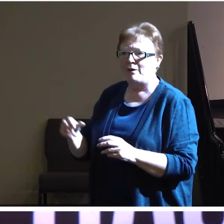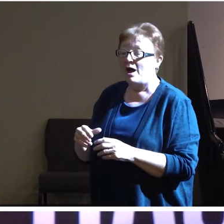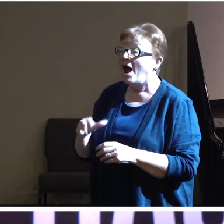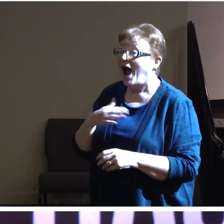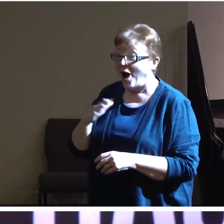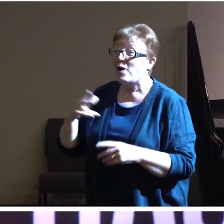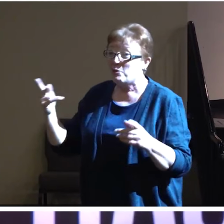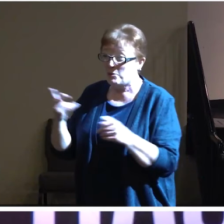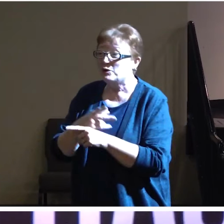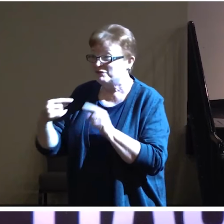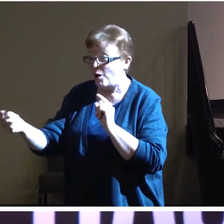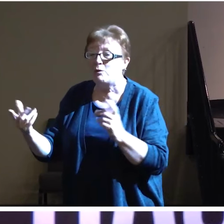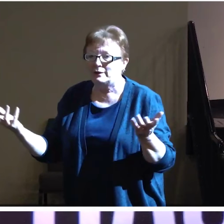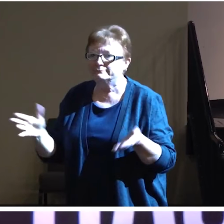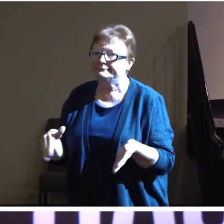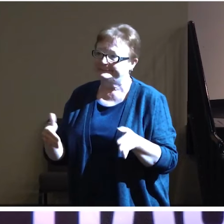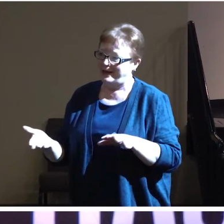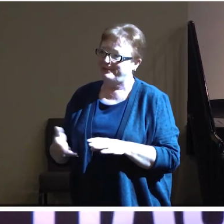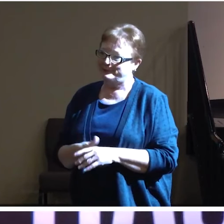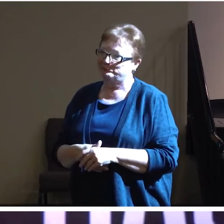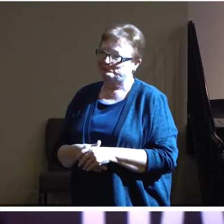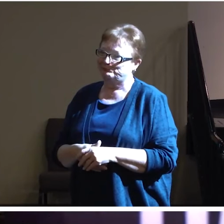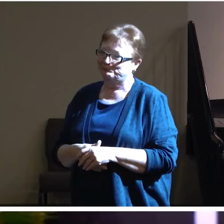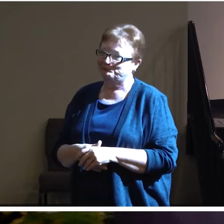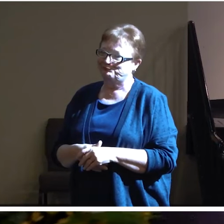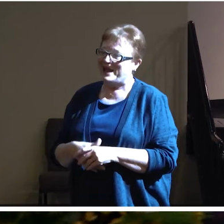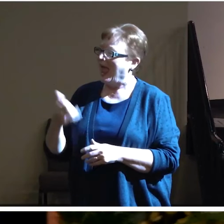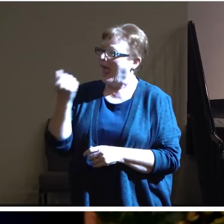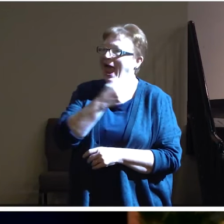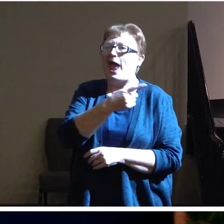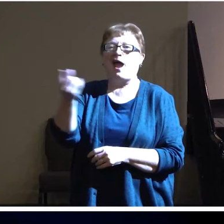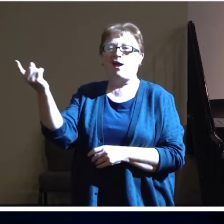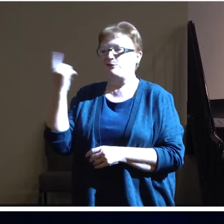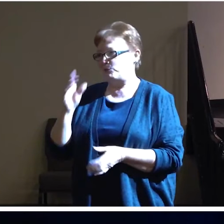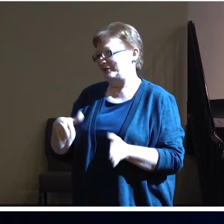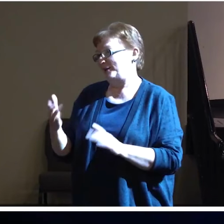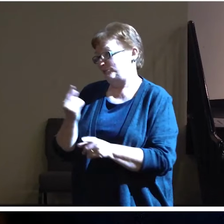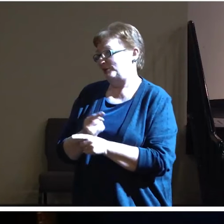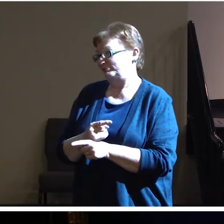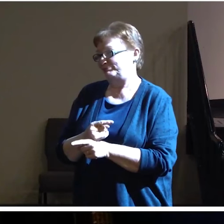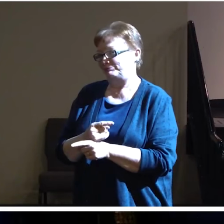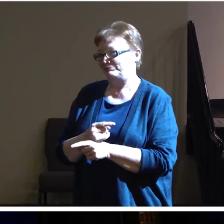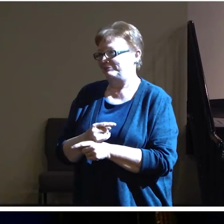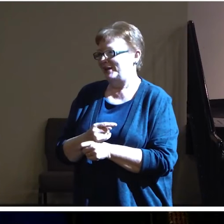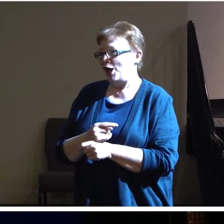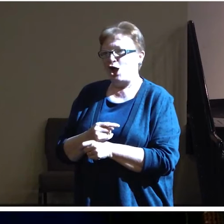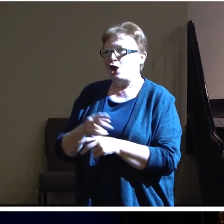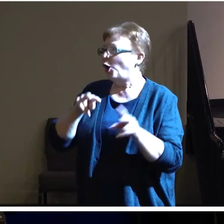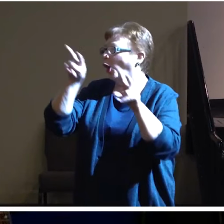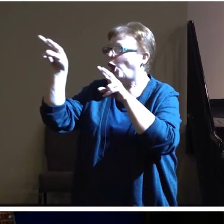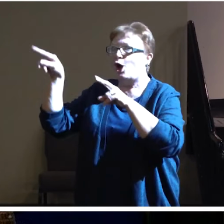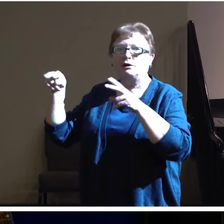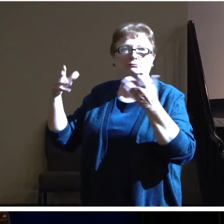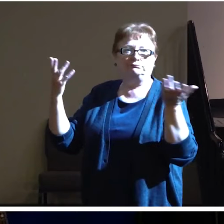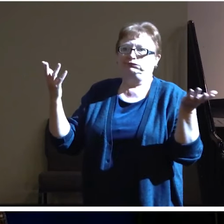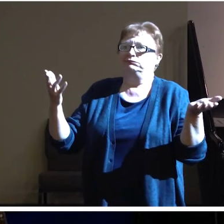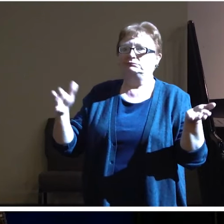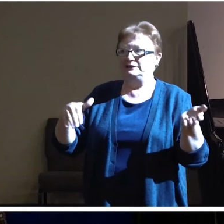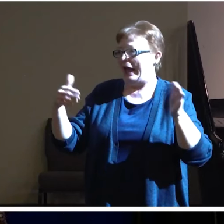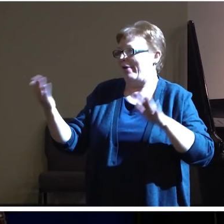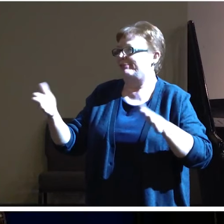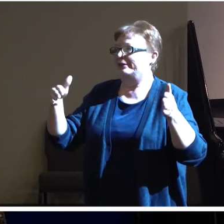Everybody ultimately dies. We know this. Look at the world around us. Death